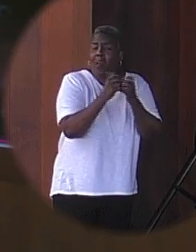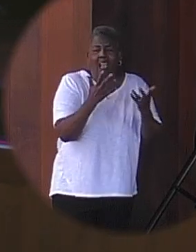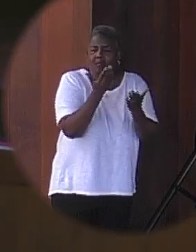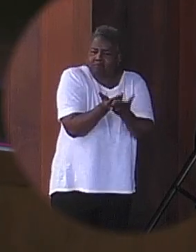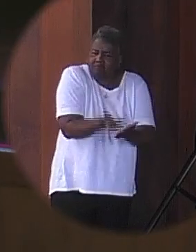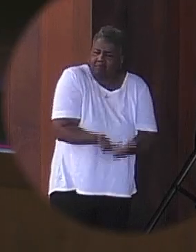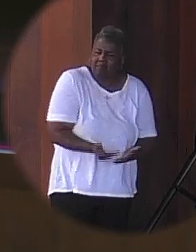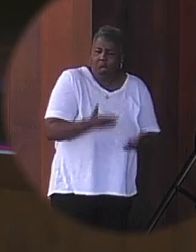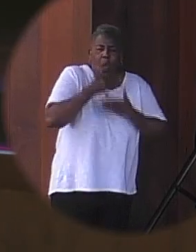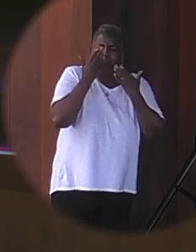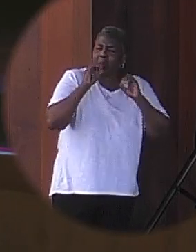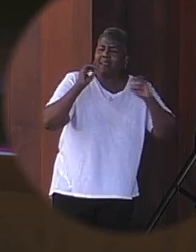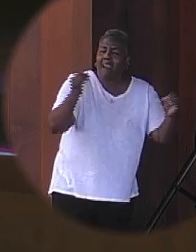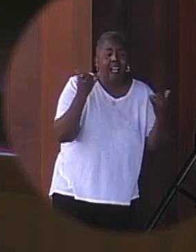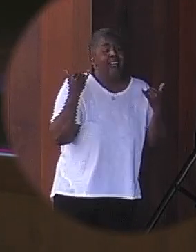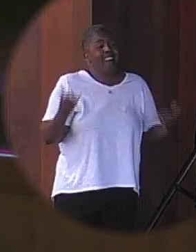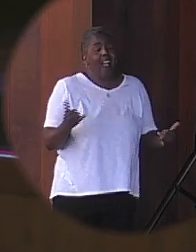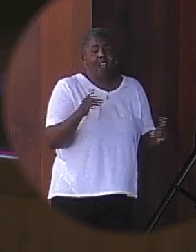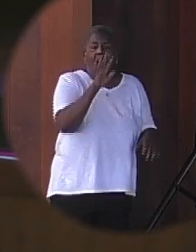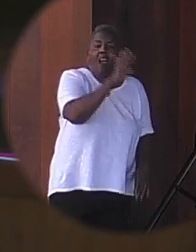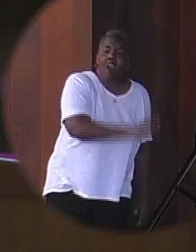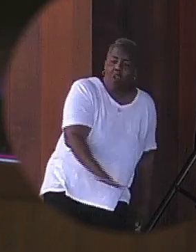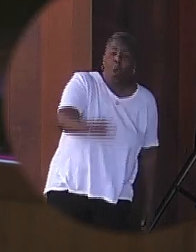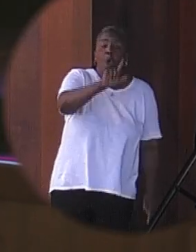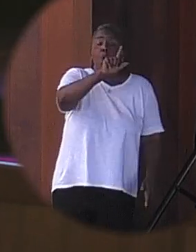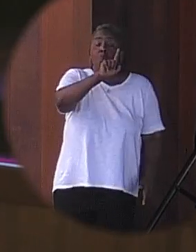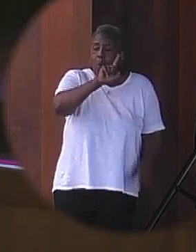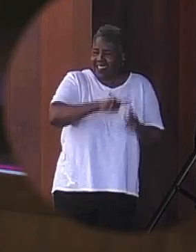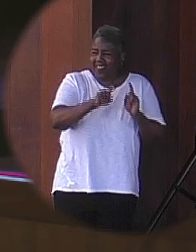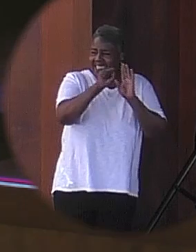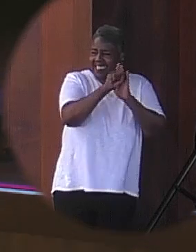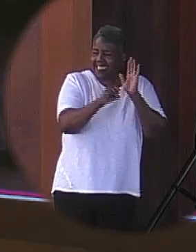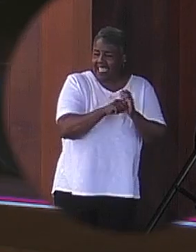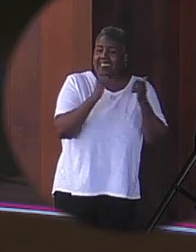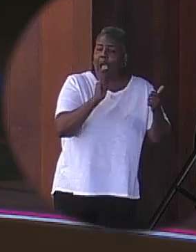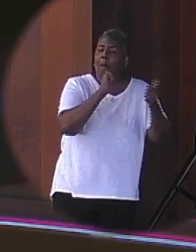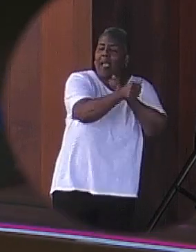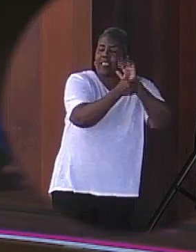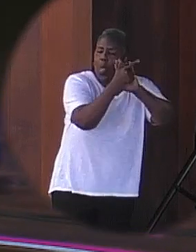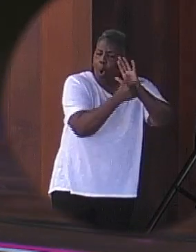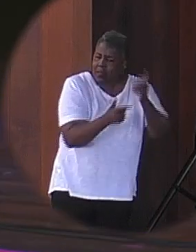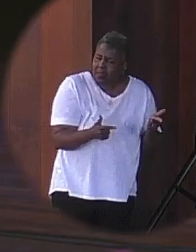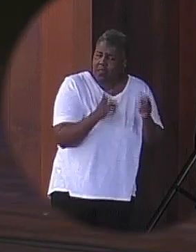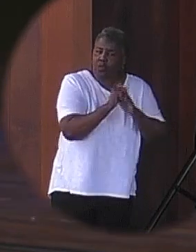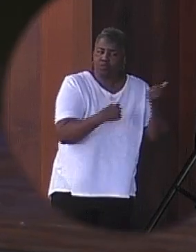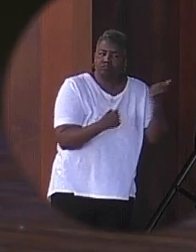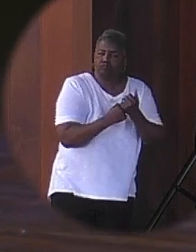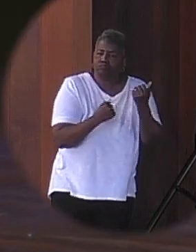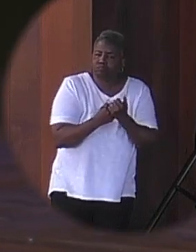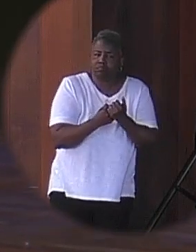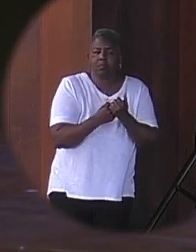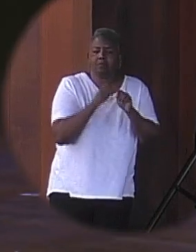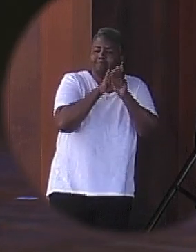evidence. And now more than 21 states are passing laws to suppress the